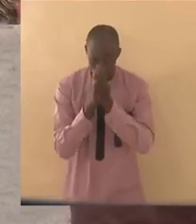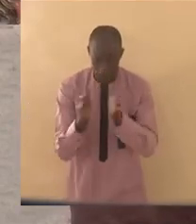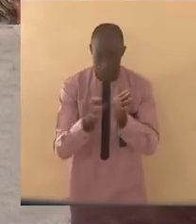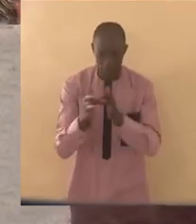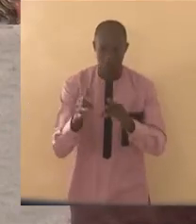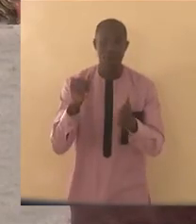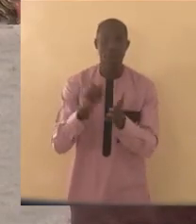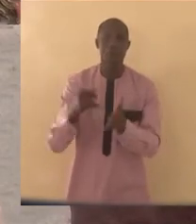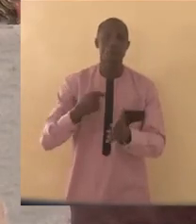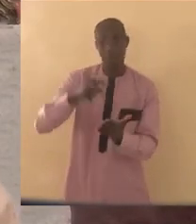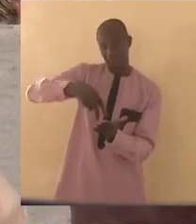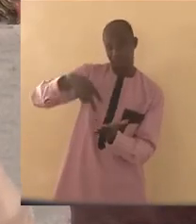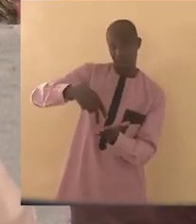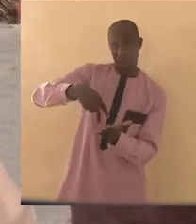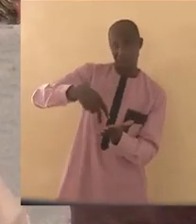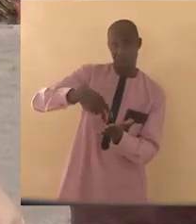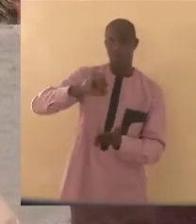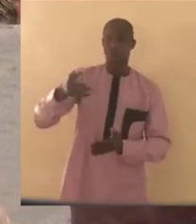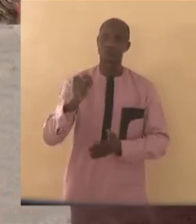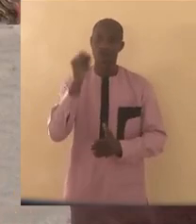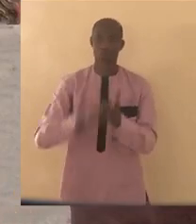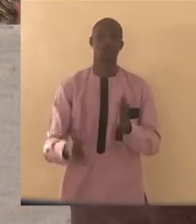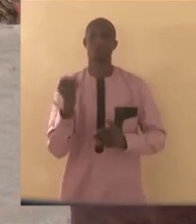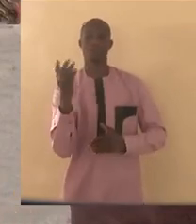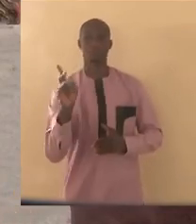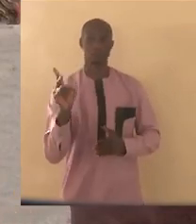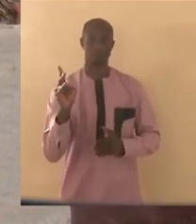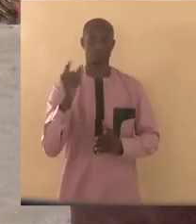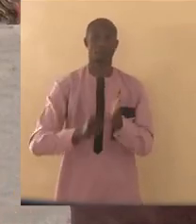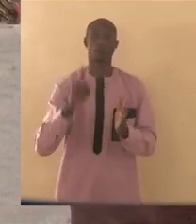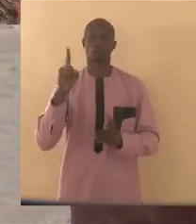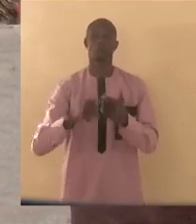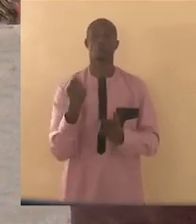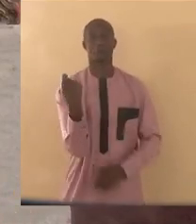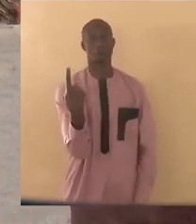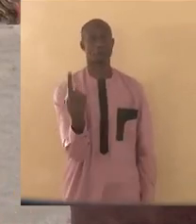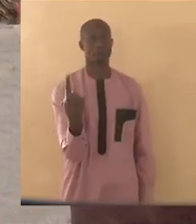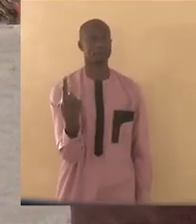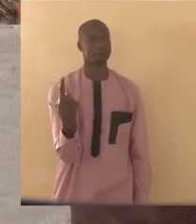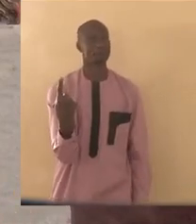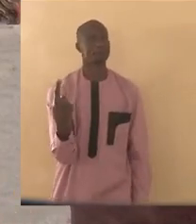of Jesus that we just read. John chapter 17, verse 1 to 11.